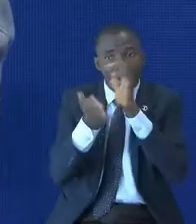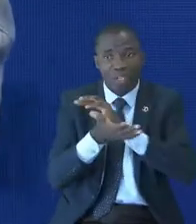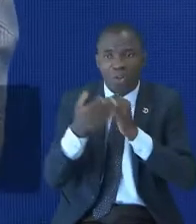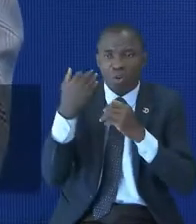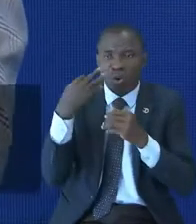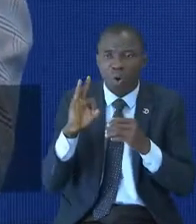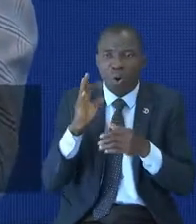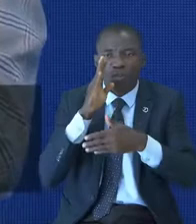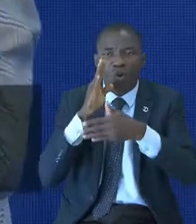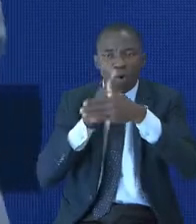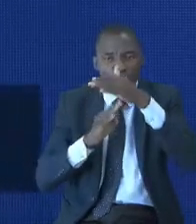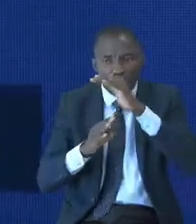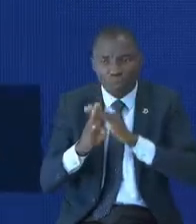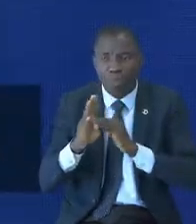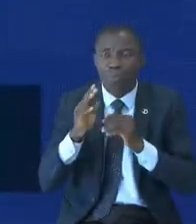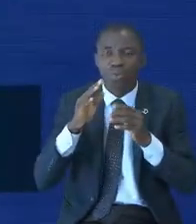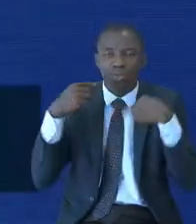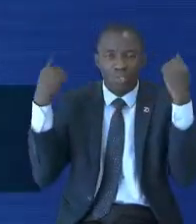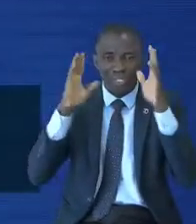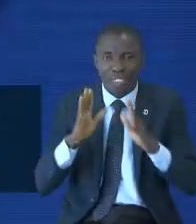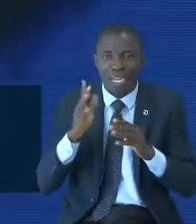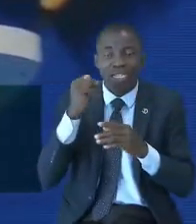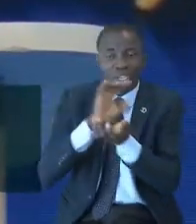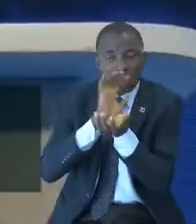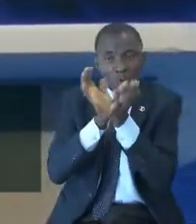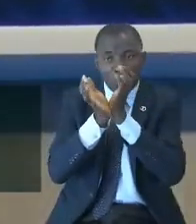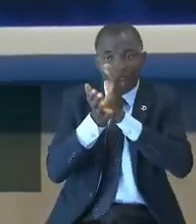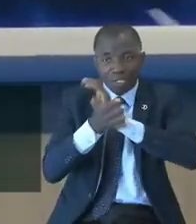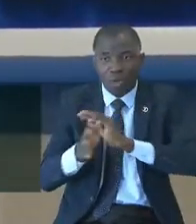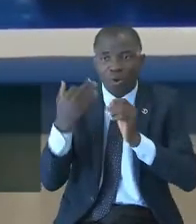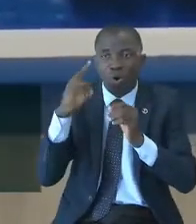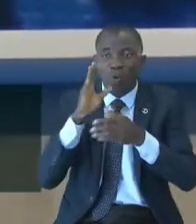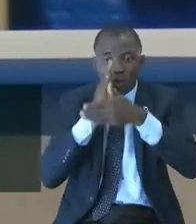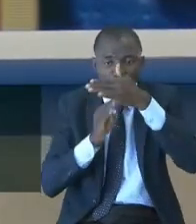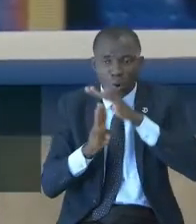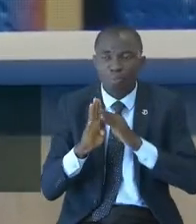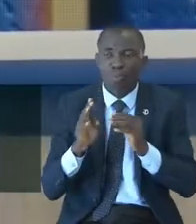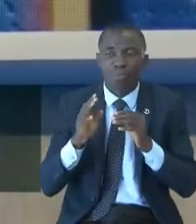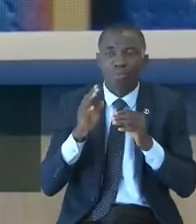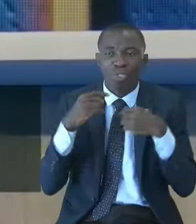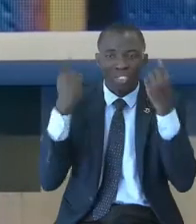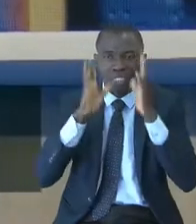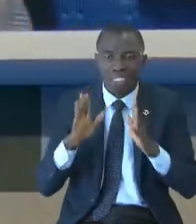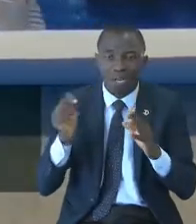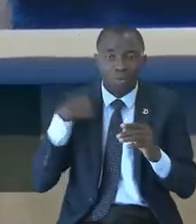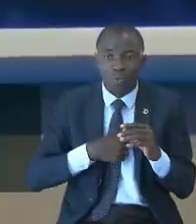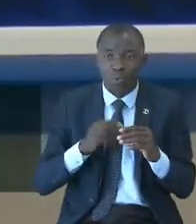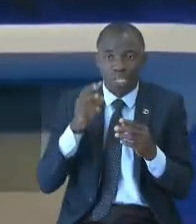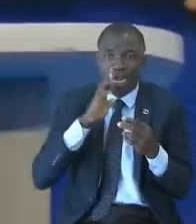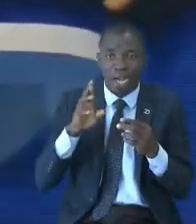humble sinners. The conversion of humble sinners. We're looking at